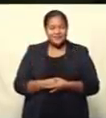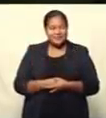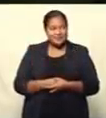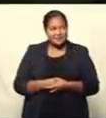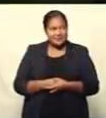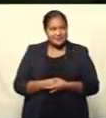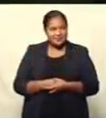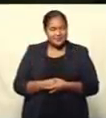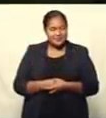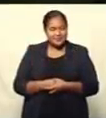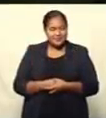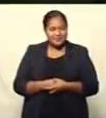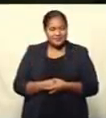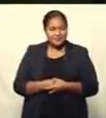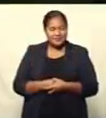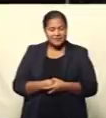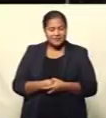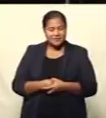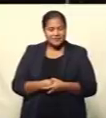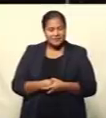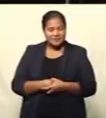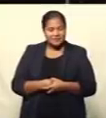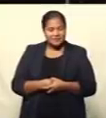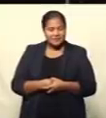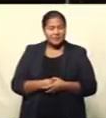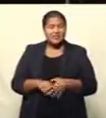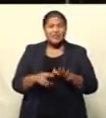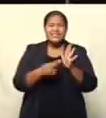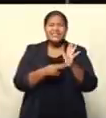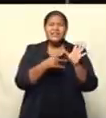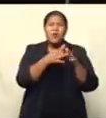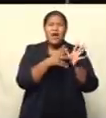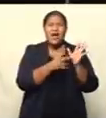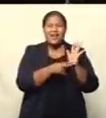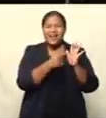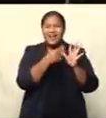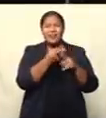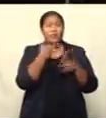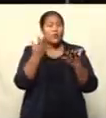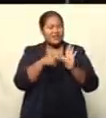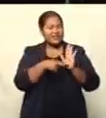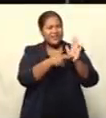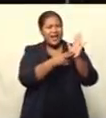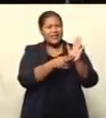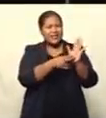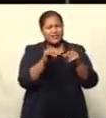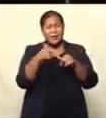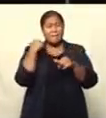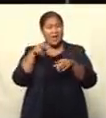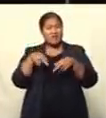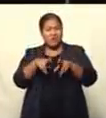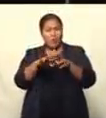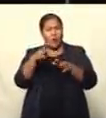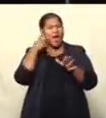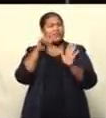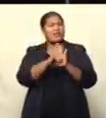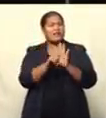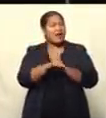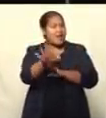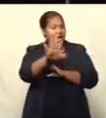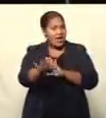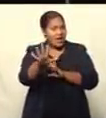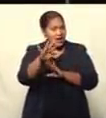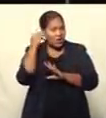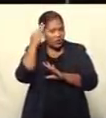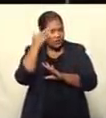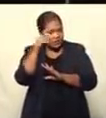Grandobu, FBC News. The Nawaka tramline settlement in Nandi has been identified as an area of concern. This